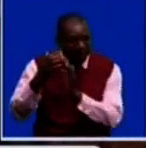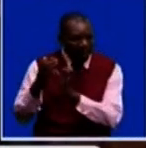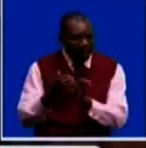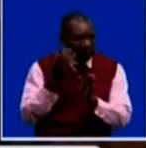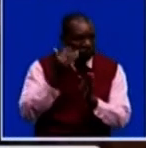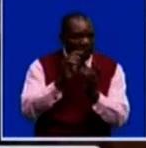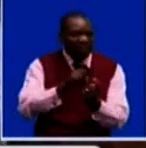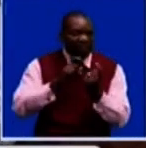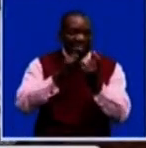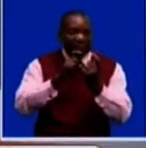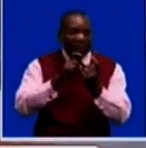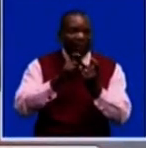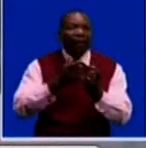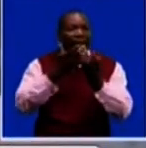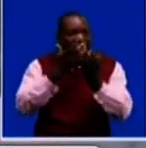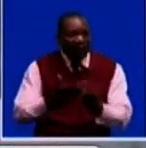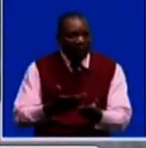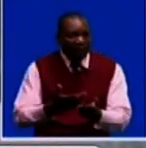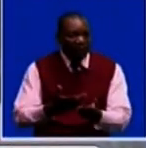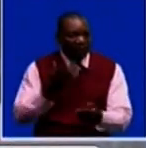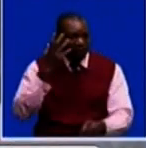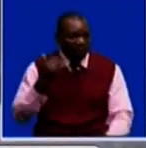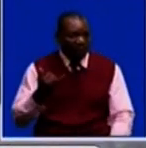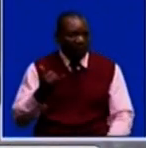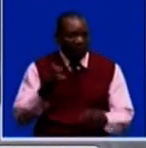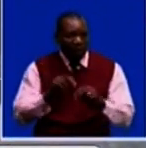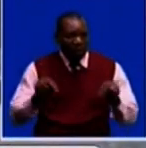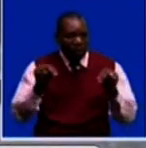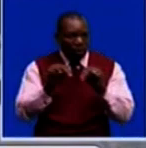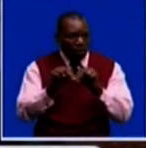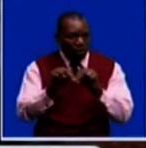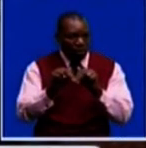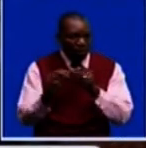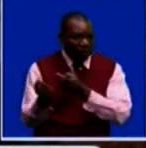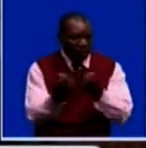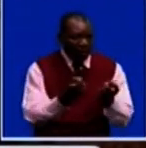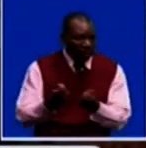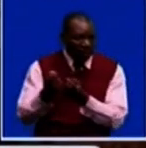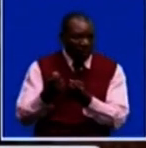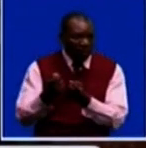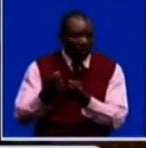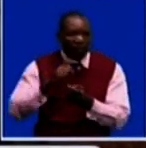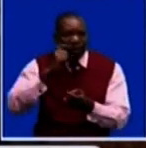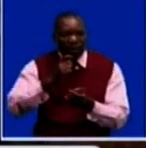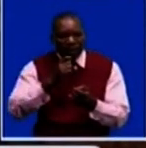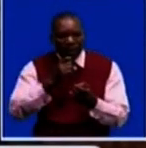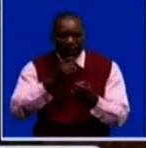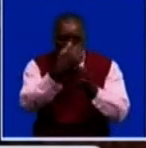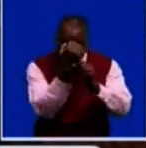the heaviest. Because under normal circumstances, exams are supposed to be guarded just like we guard